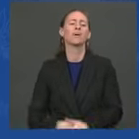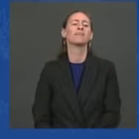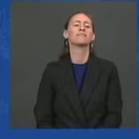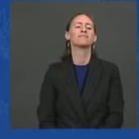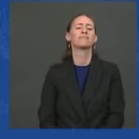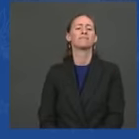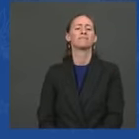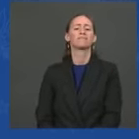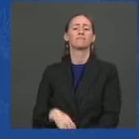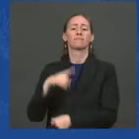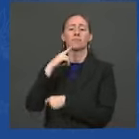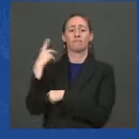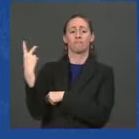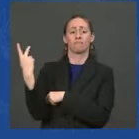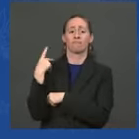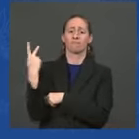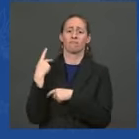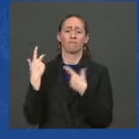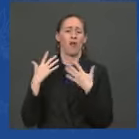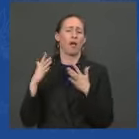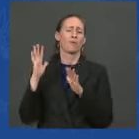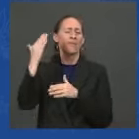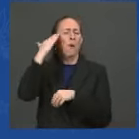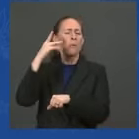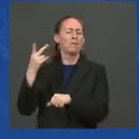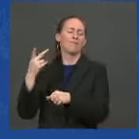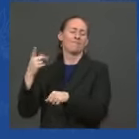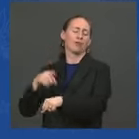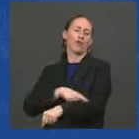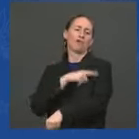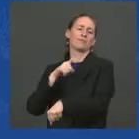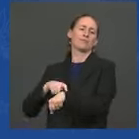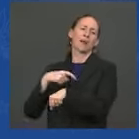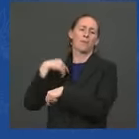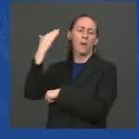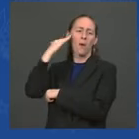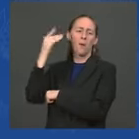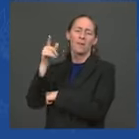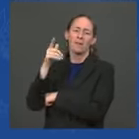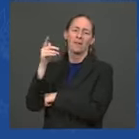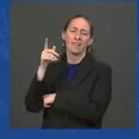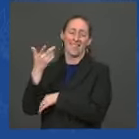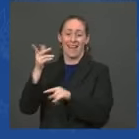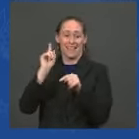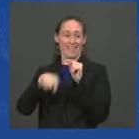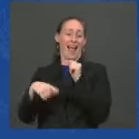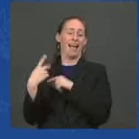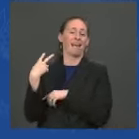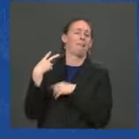way. And Joe, you can't deny me. There's no way out.